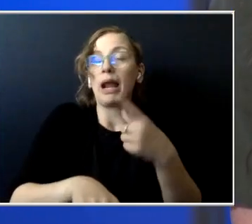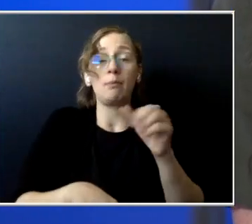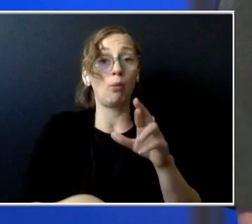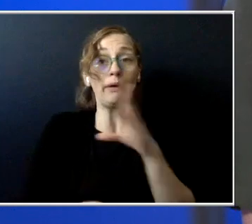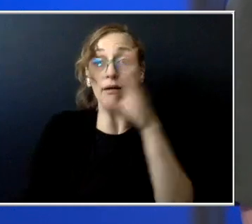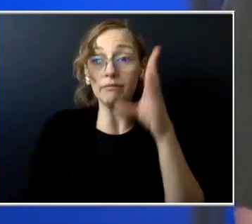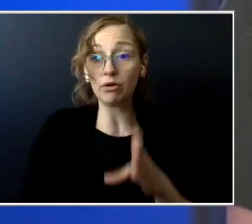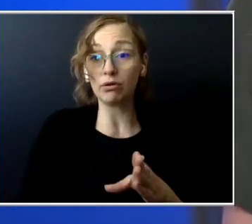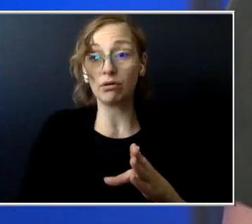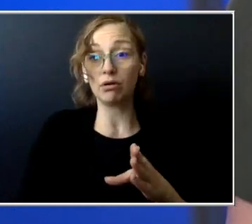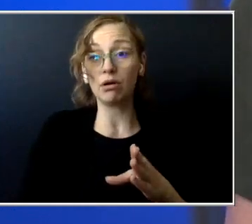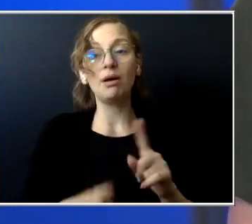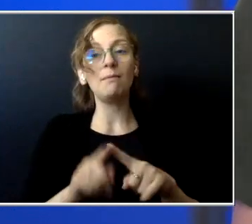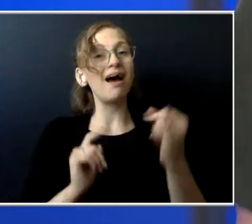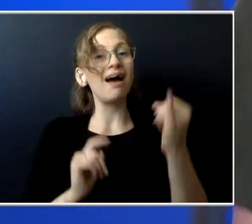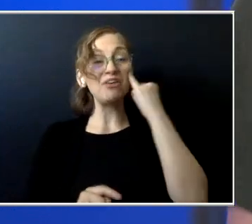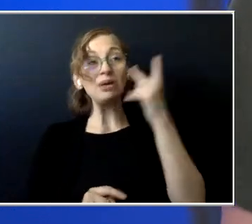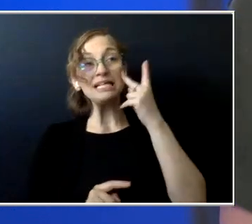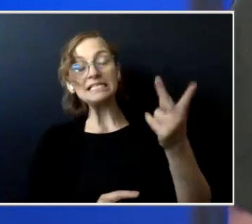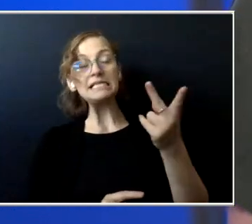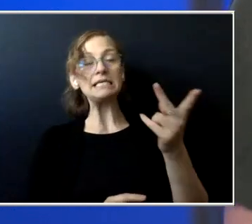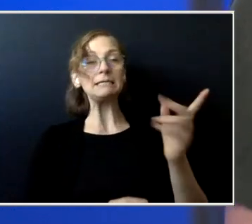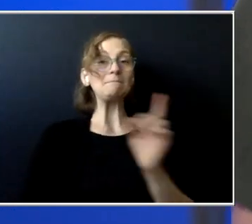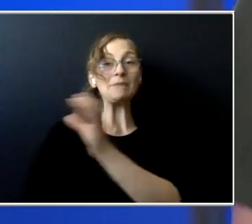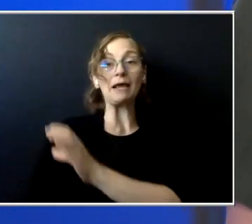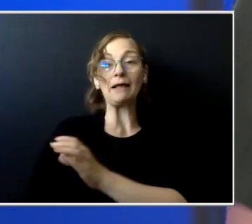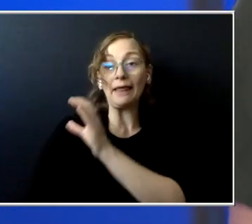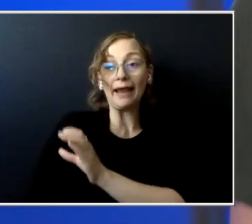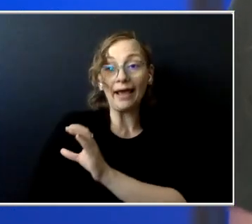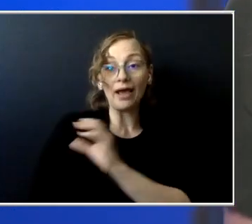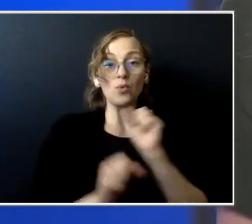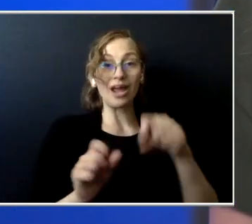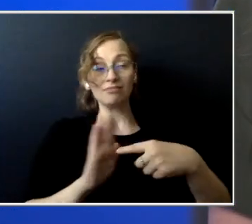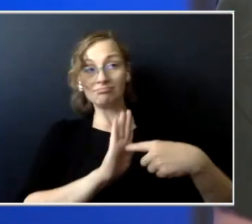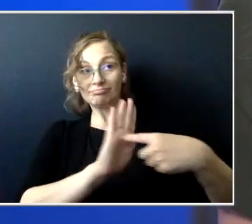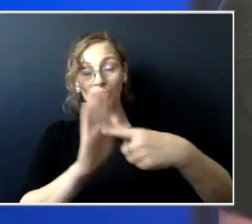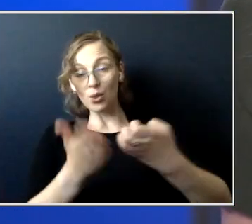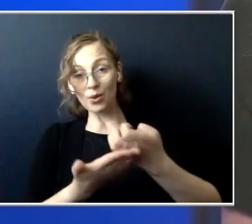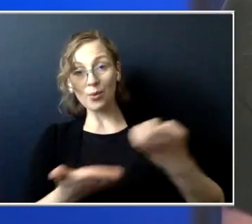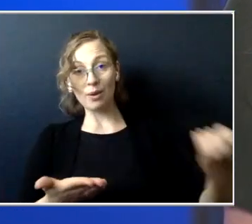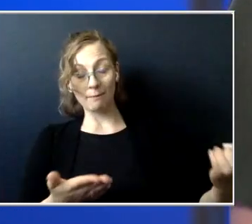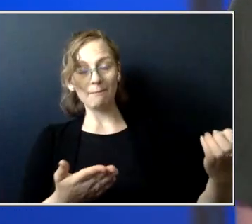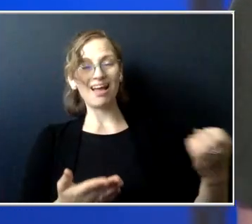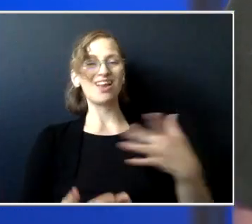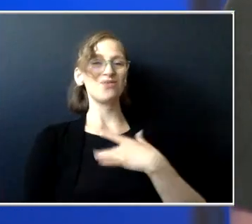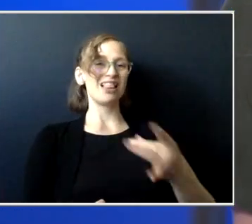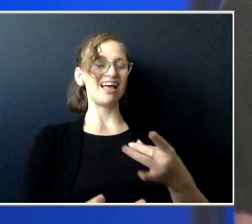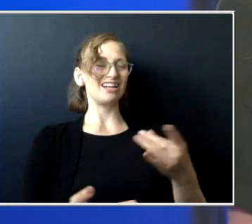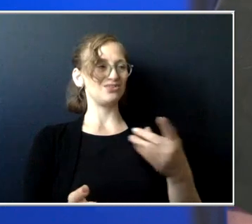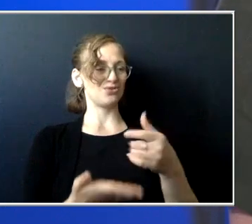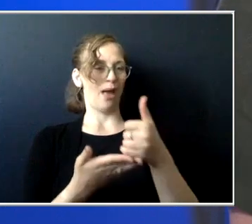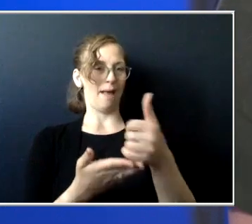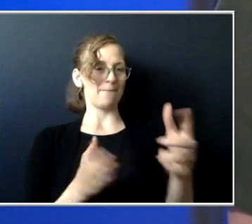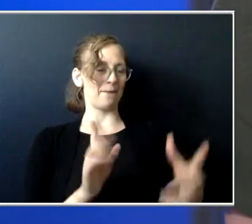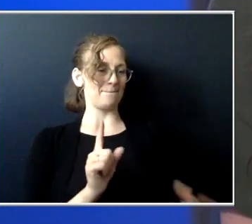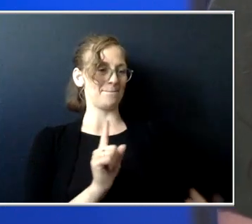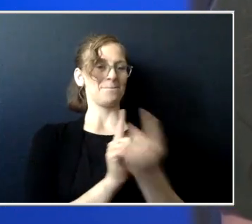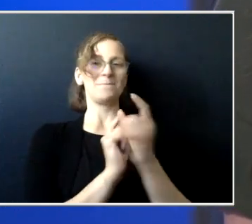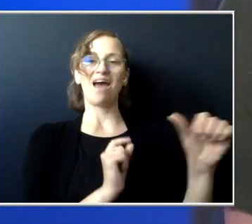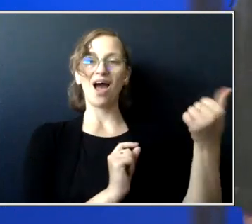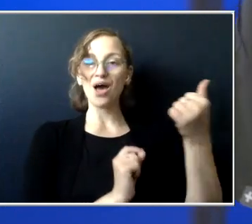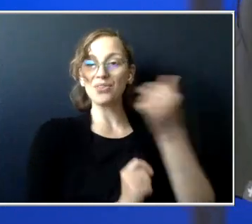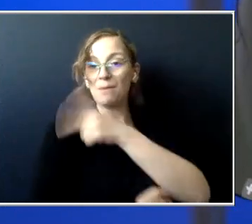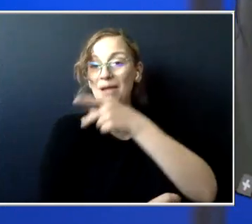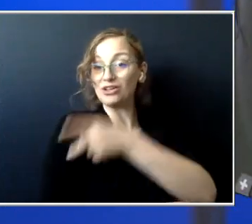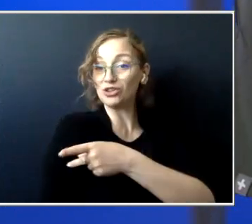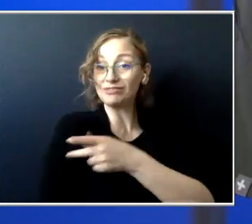in the clinic and show them the equipment, we also like to set them up with other patients if they want to talk to someone that's actually experienced